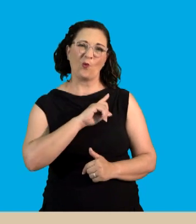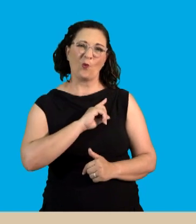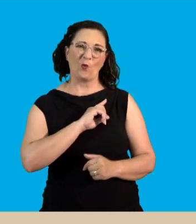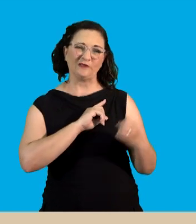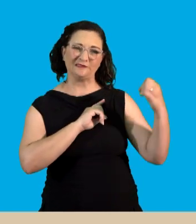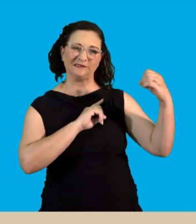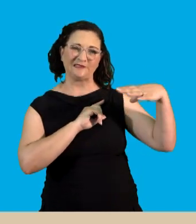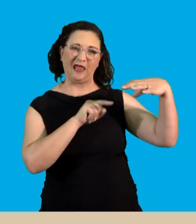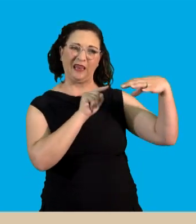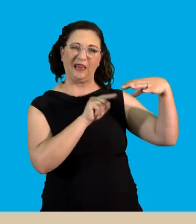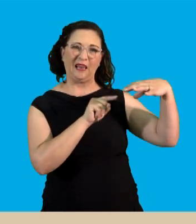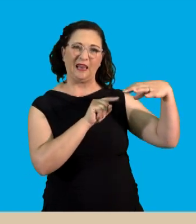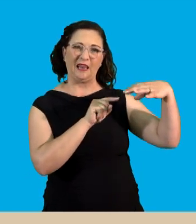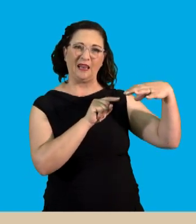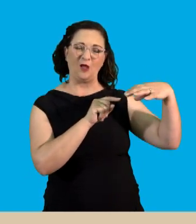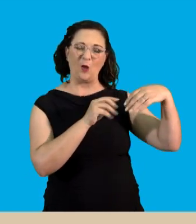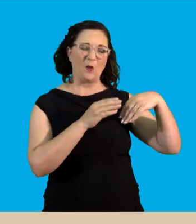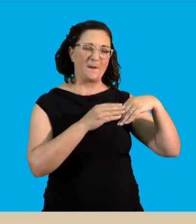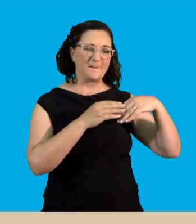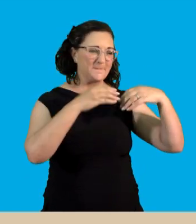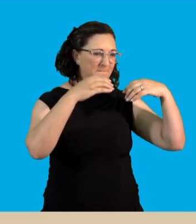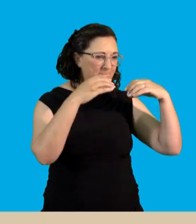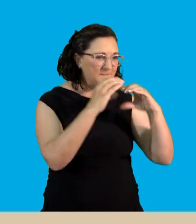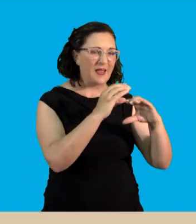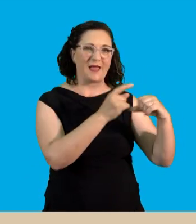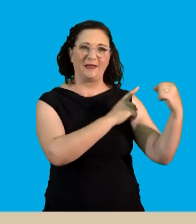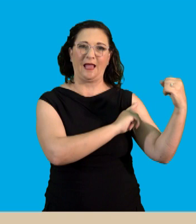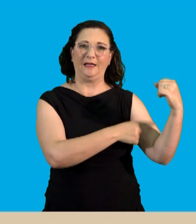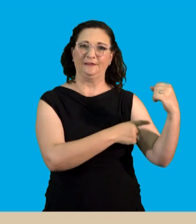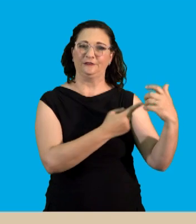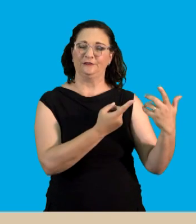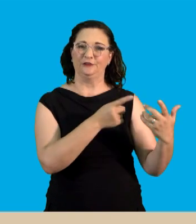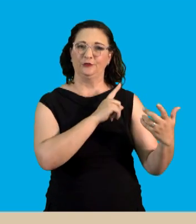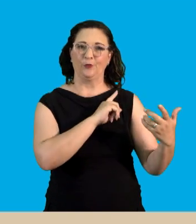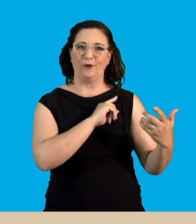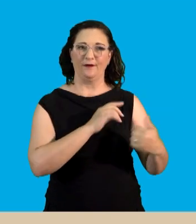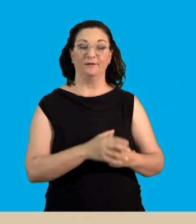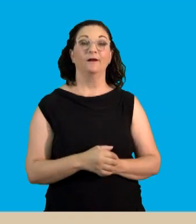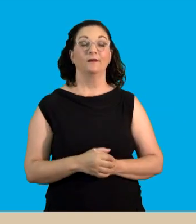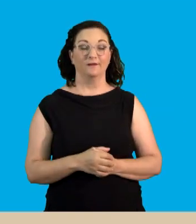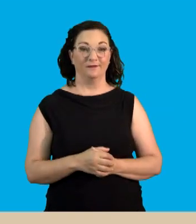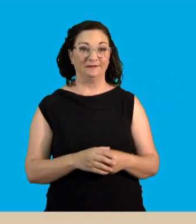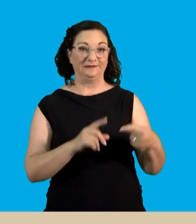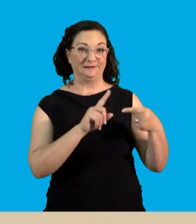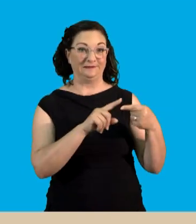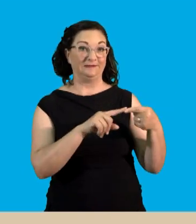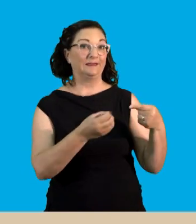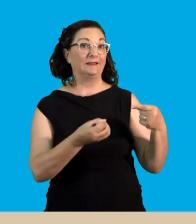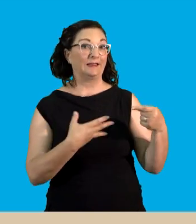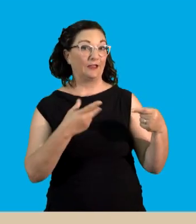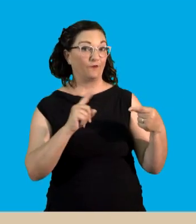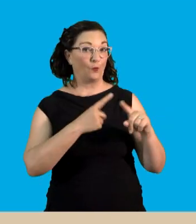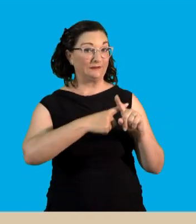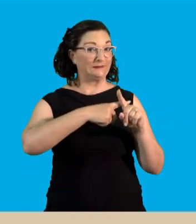sun the main source of energy? Now, the sun is the main source of energy because it